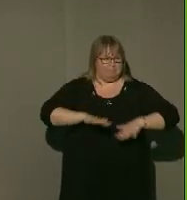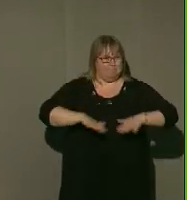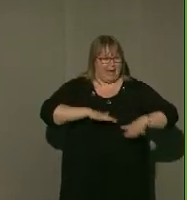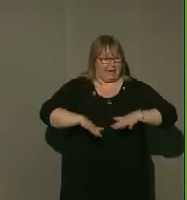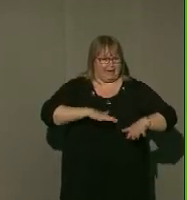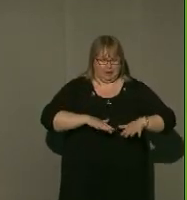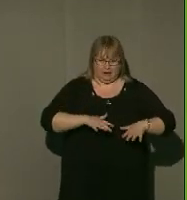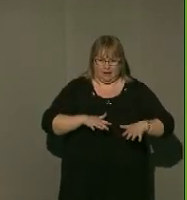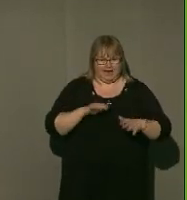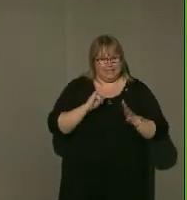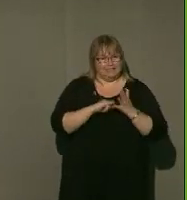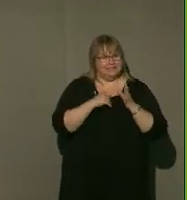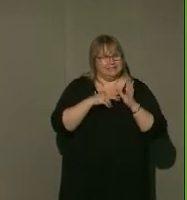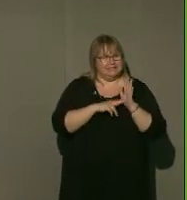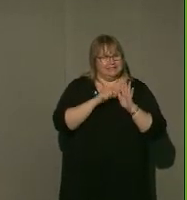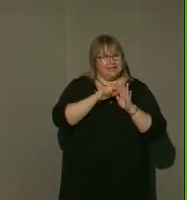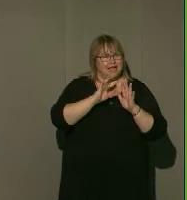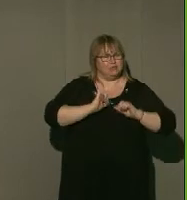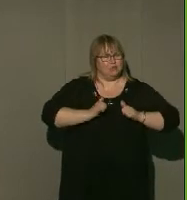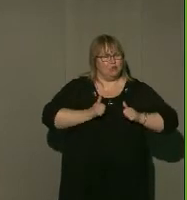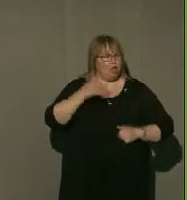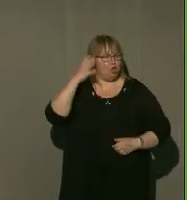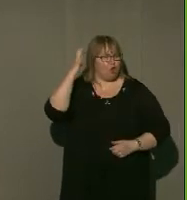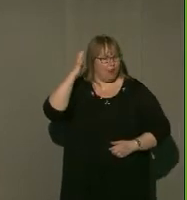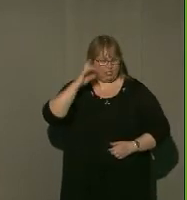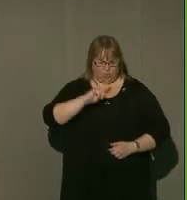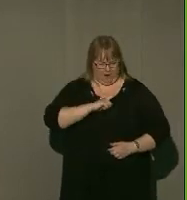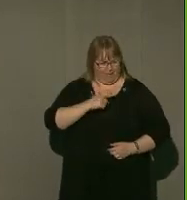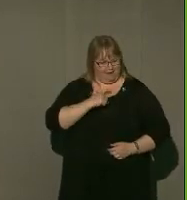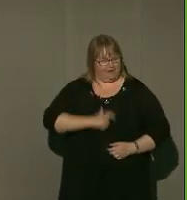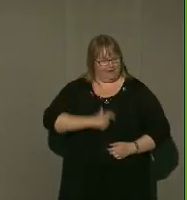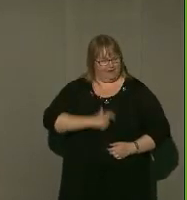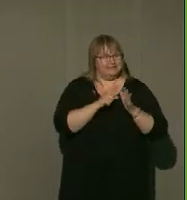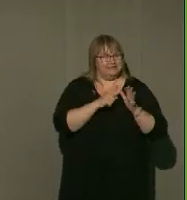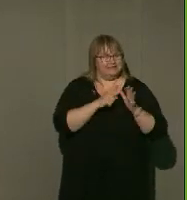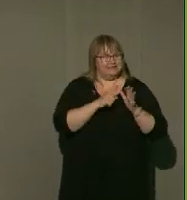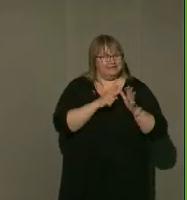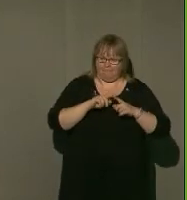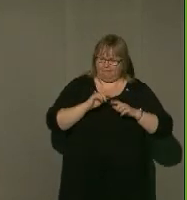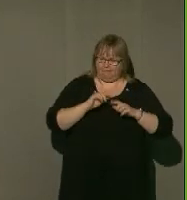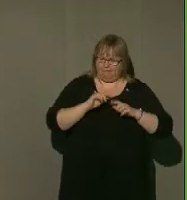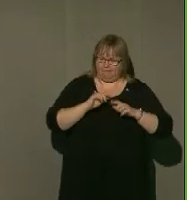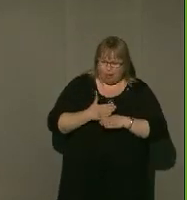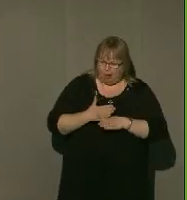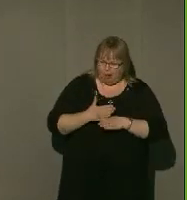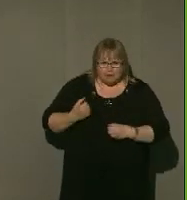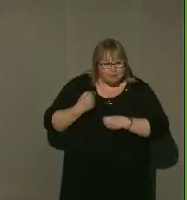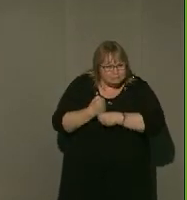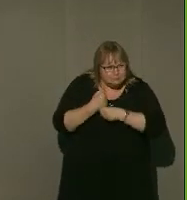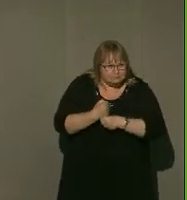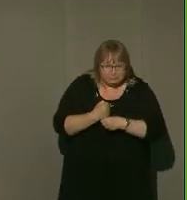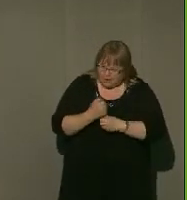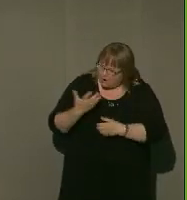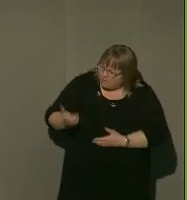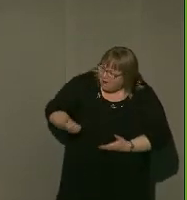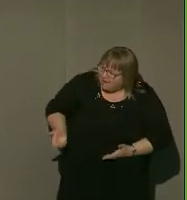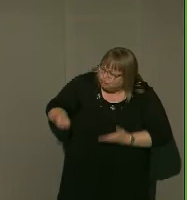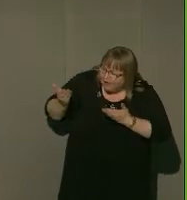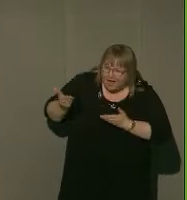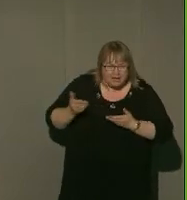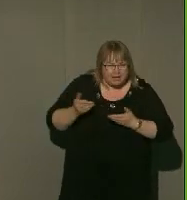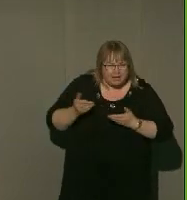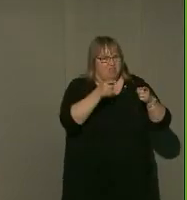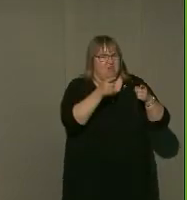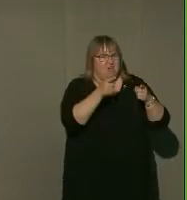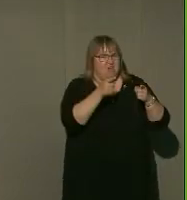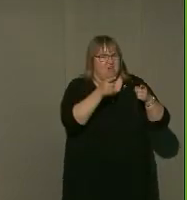in Sandwell College, because he's doing such a good job there in getting good pay rises for members, and this is how they repay that. They've attacked him for no reason at